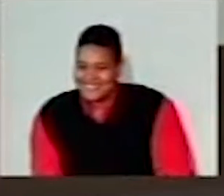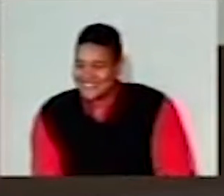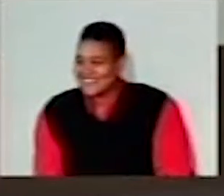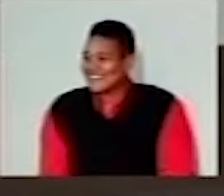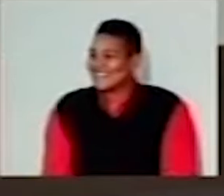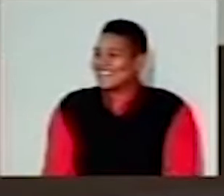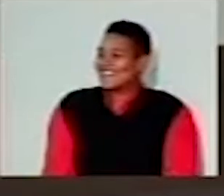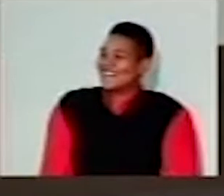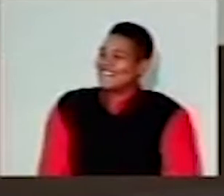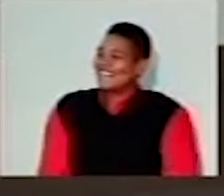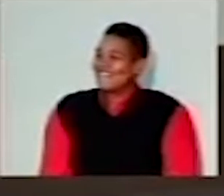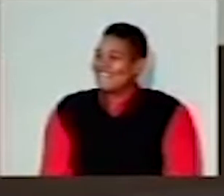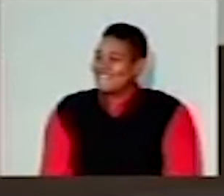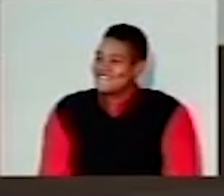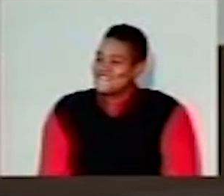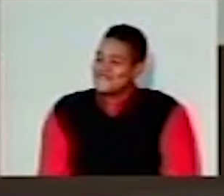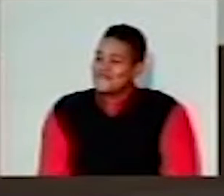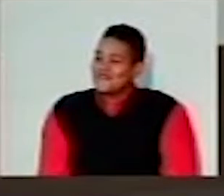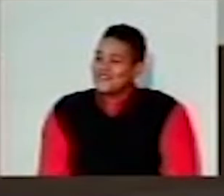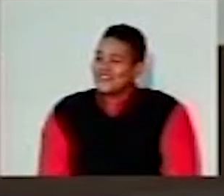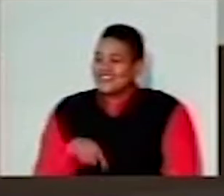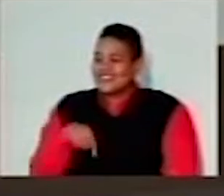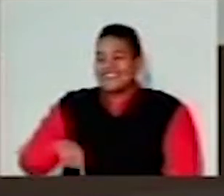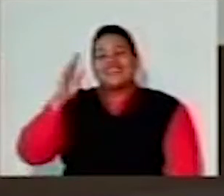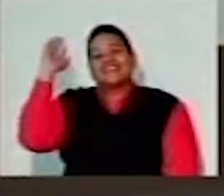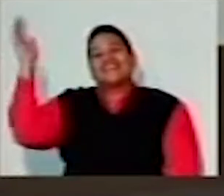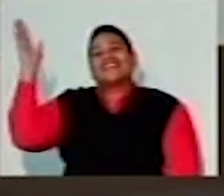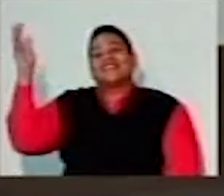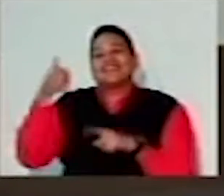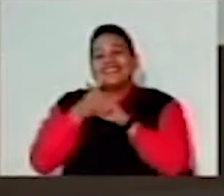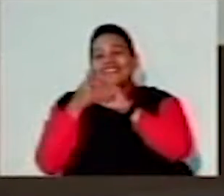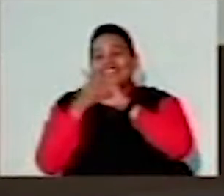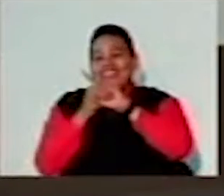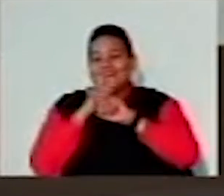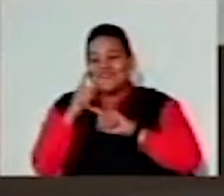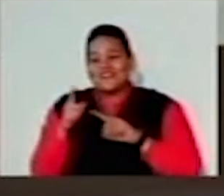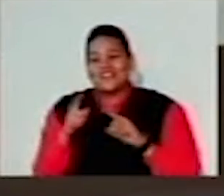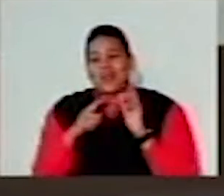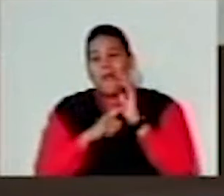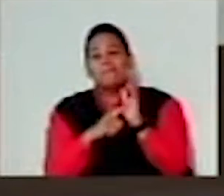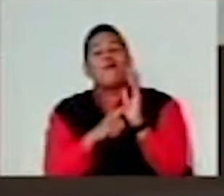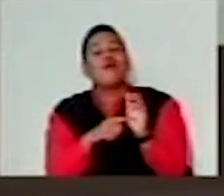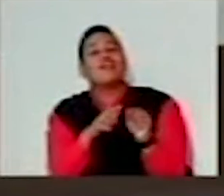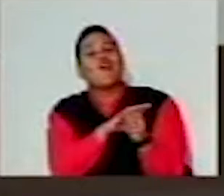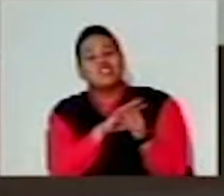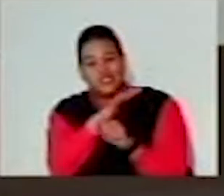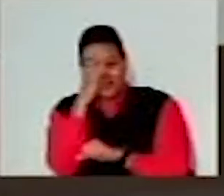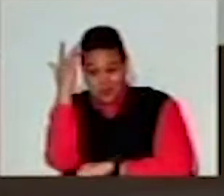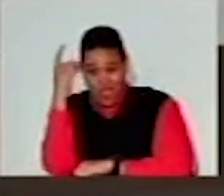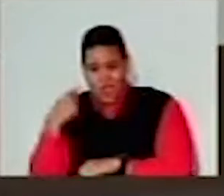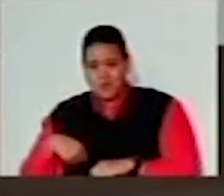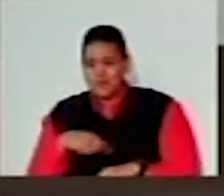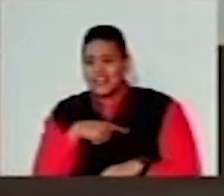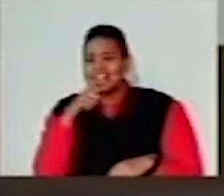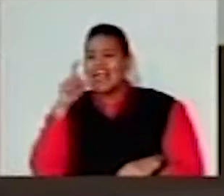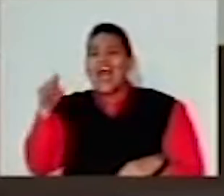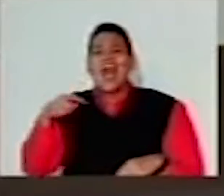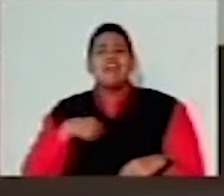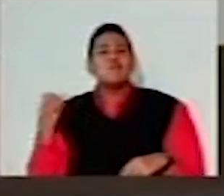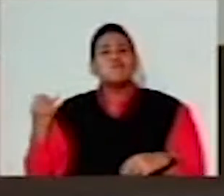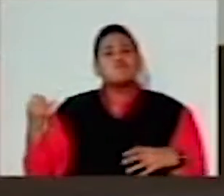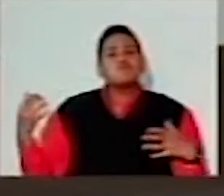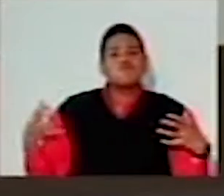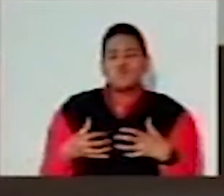And this, Mr. Speaker, is a model constituency because we don't have any gang